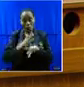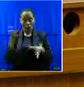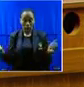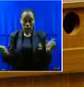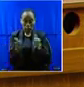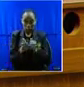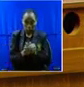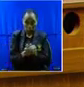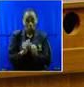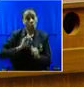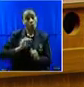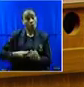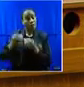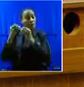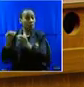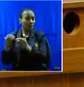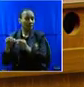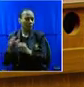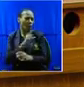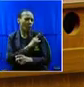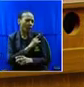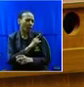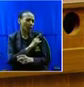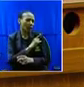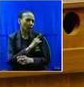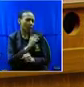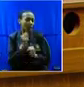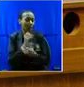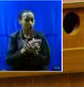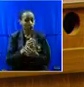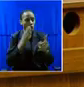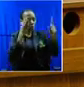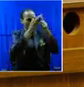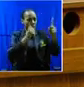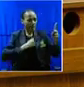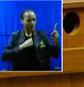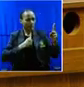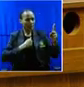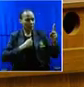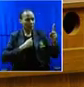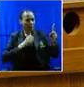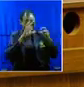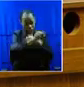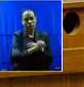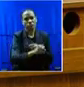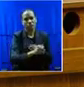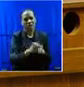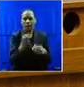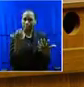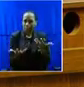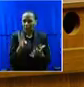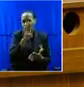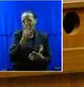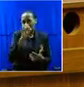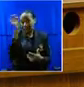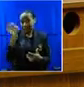women-empowered companies to progressively reach our target of directing at least 40%